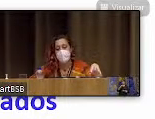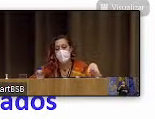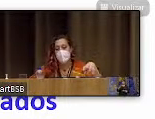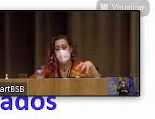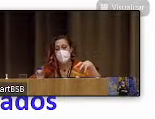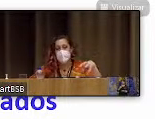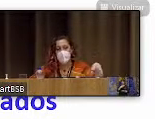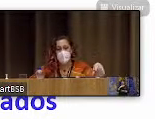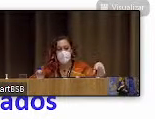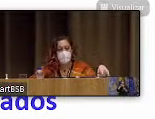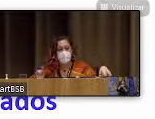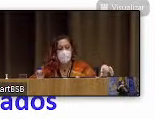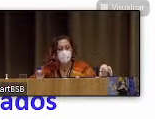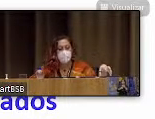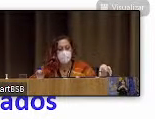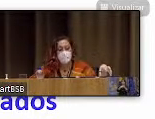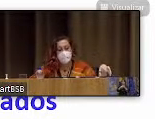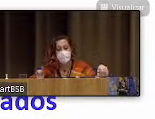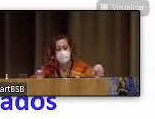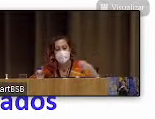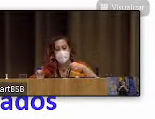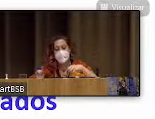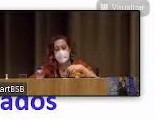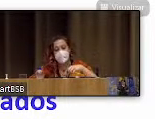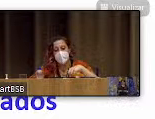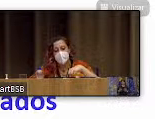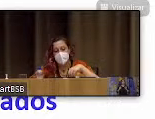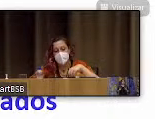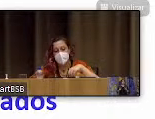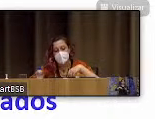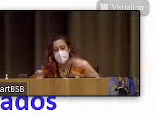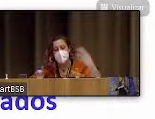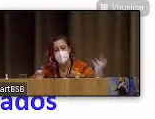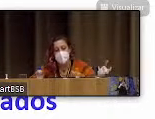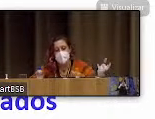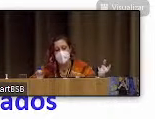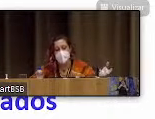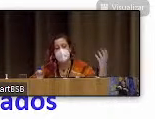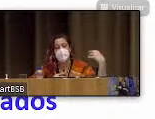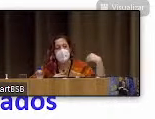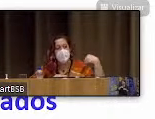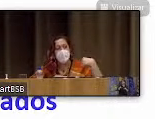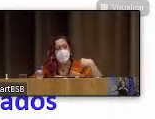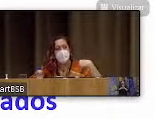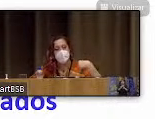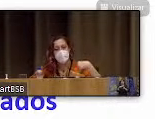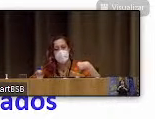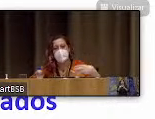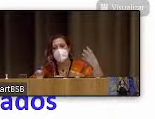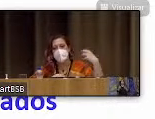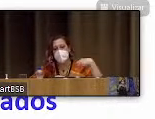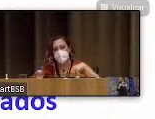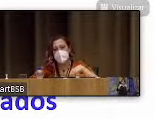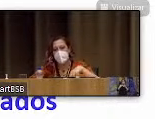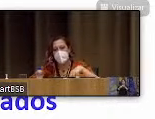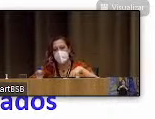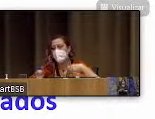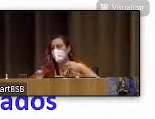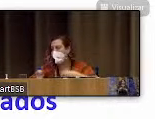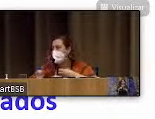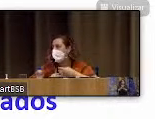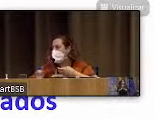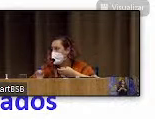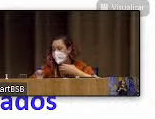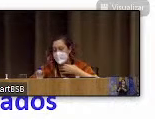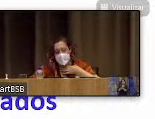The objective of what I'm going to show you now, we need to call attention to not just